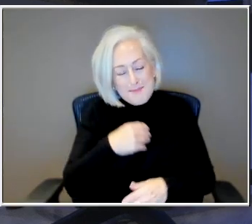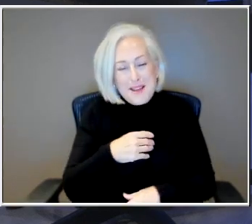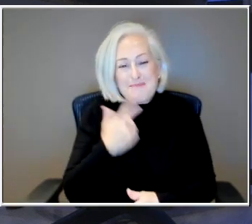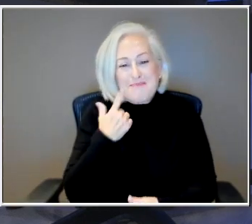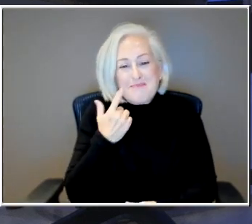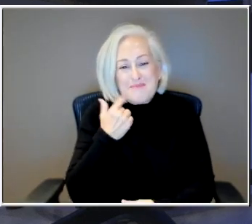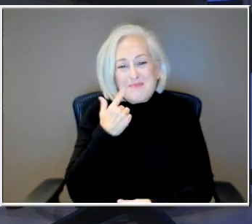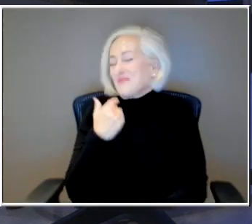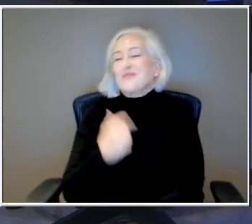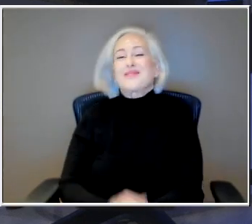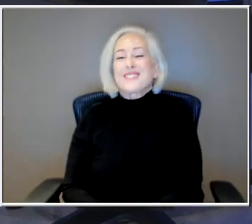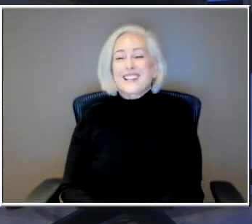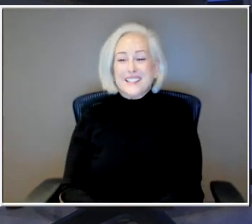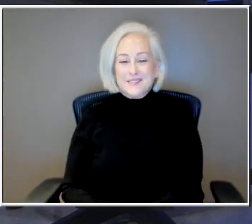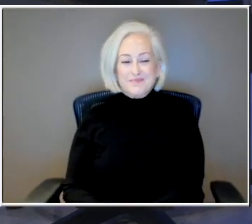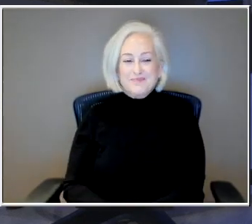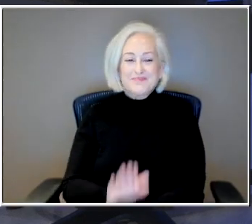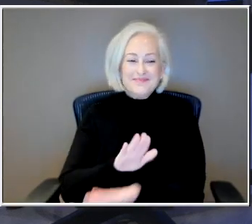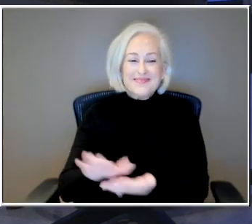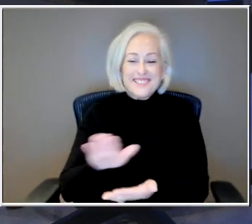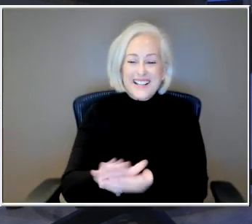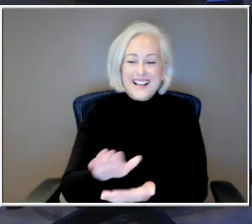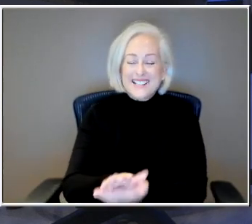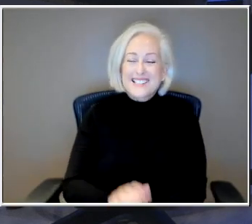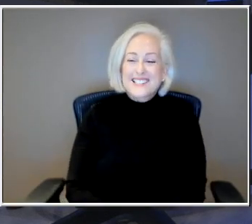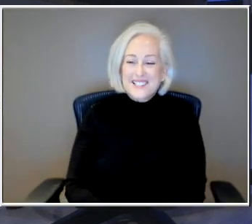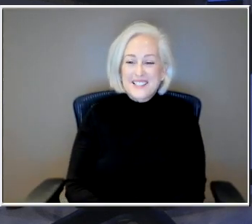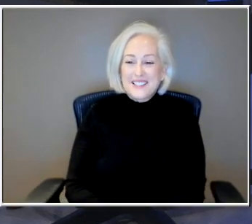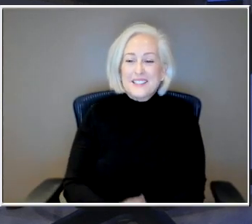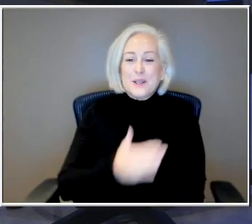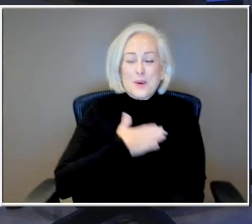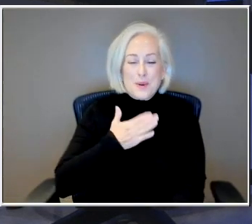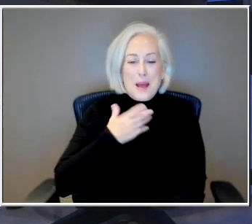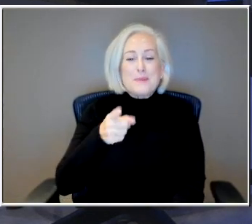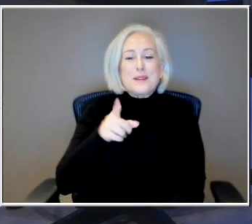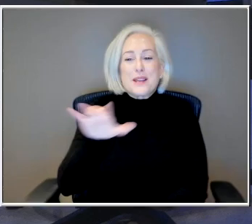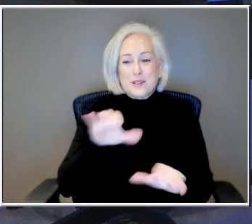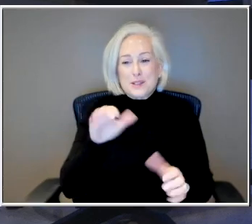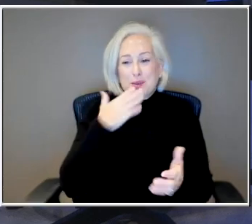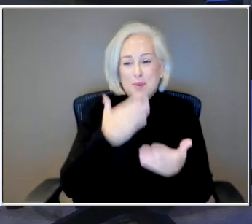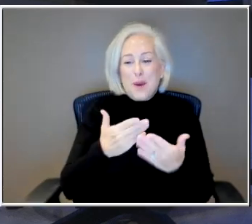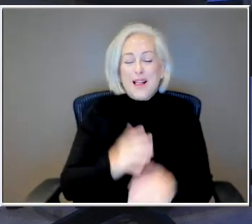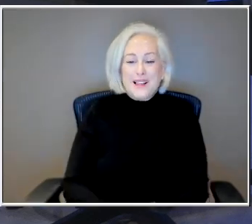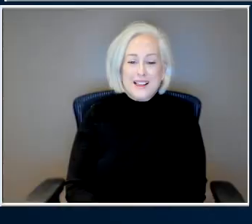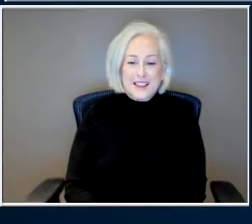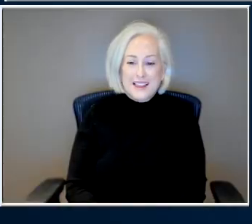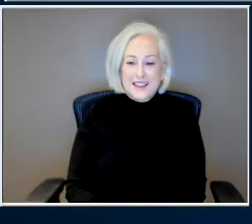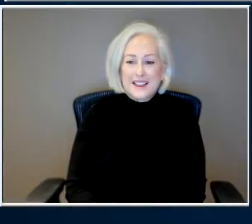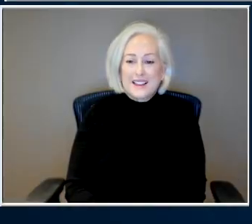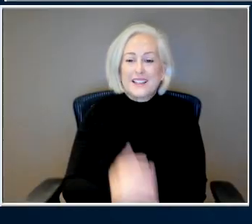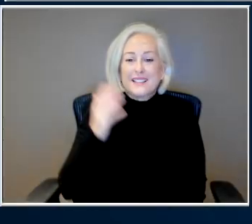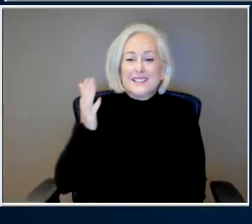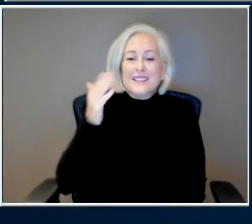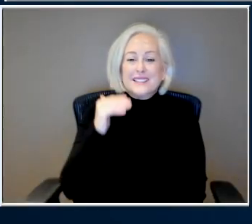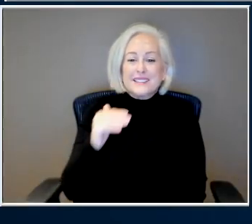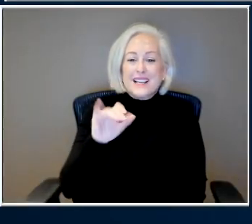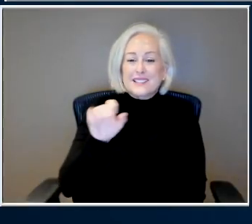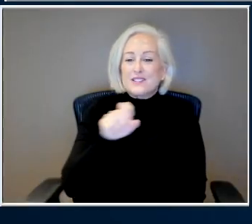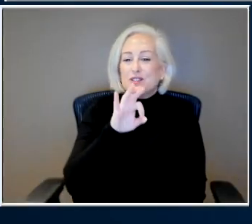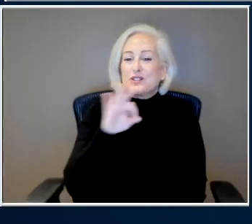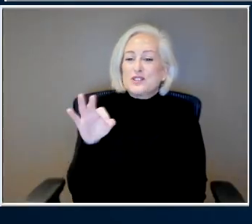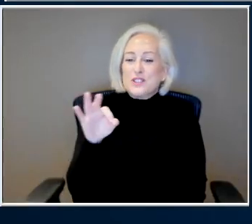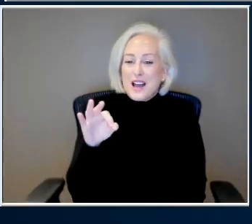take a nap. Nice. Well, we're just glad you're doing well. Let's turn to our other Jeff, our